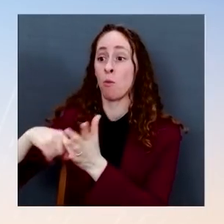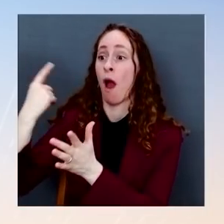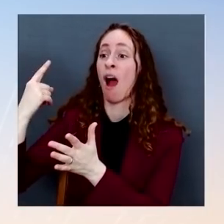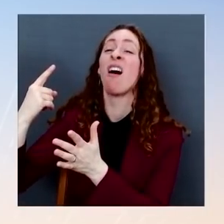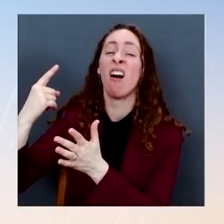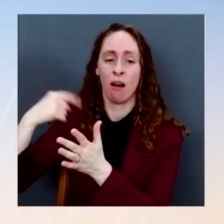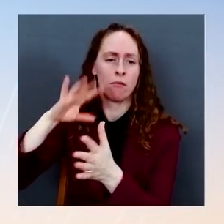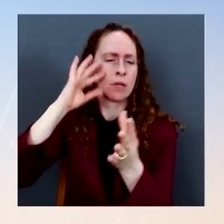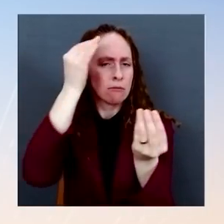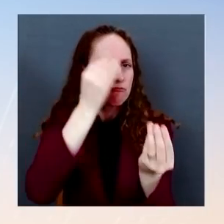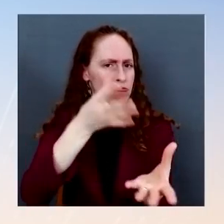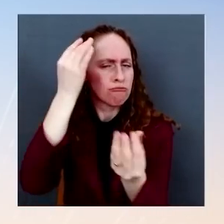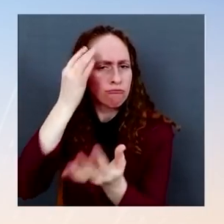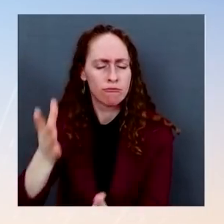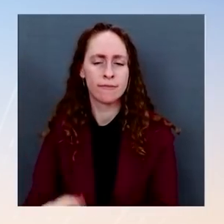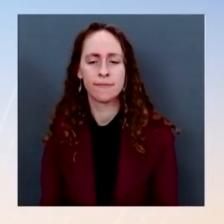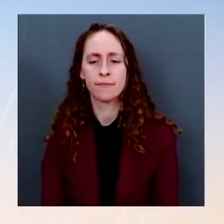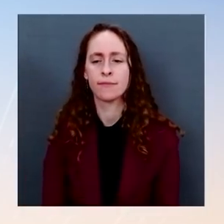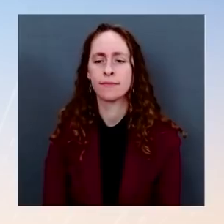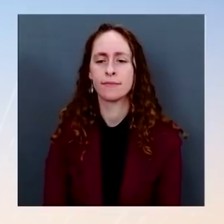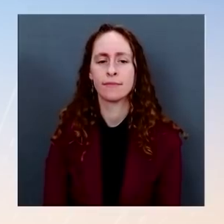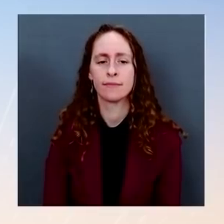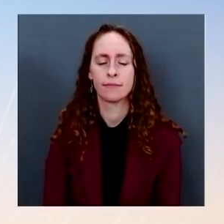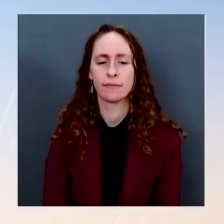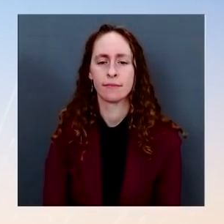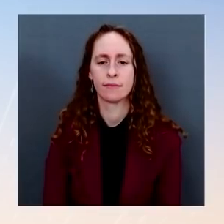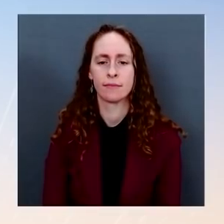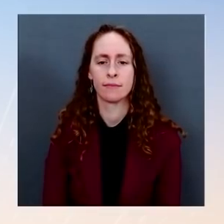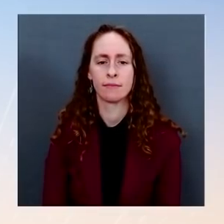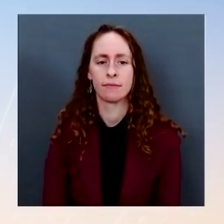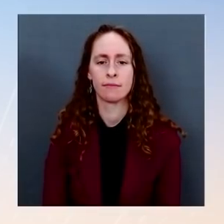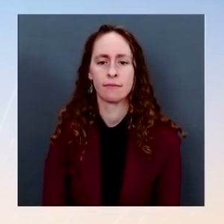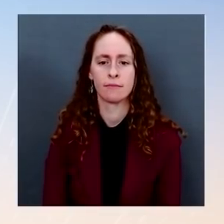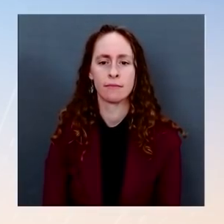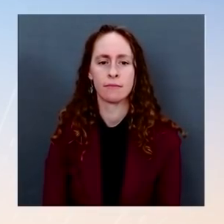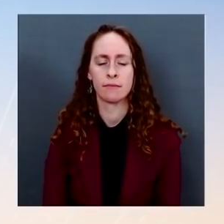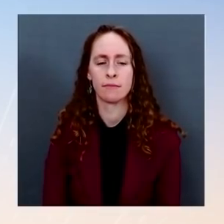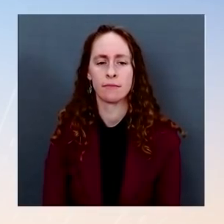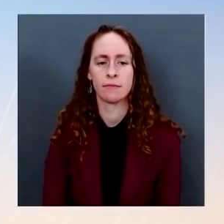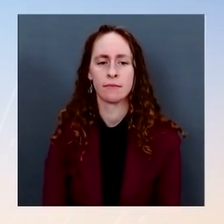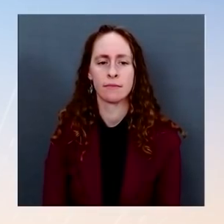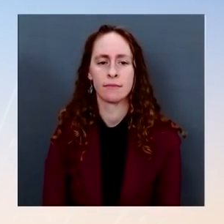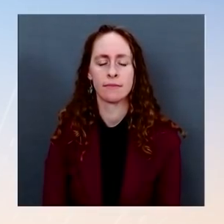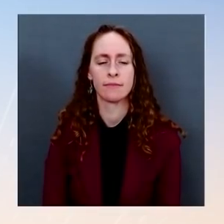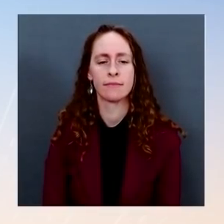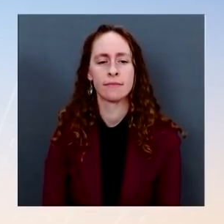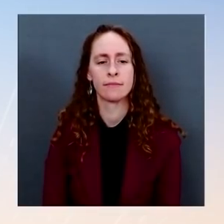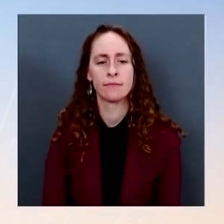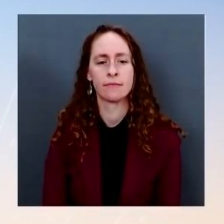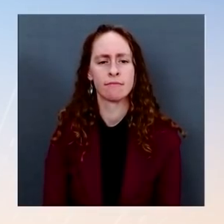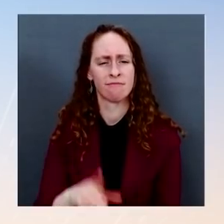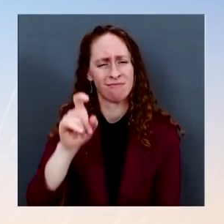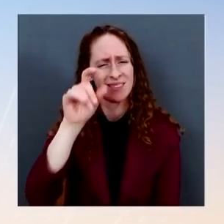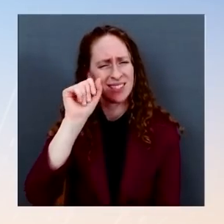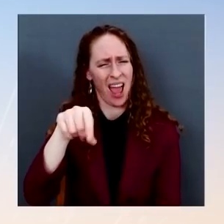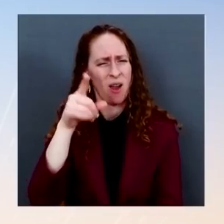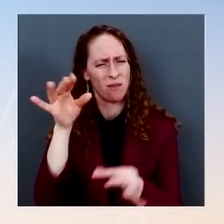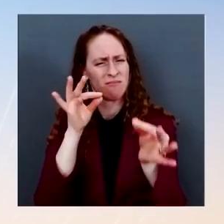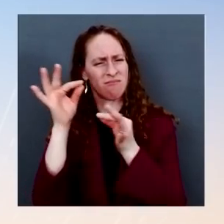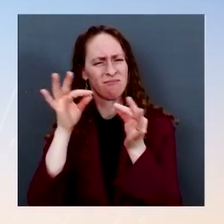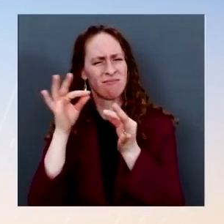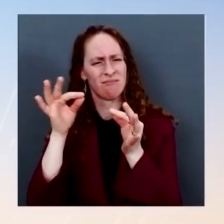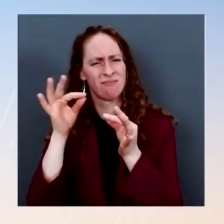Afghanistan. Can you bring us up to speed on conversations between the White House and the Kremlin over sure. the weekend? And can you clarify